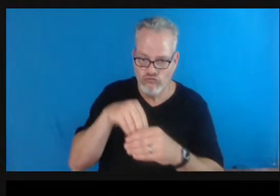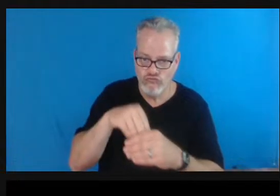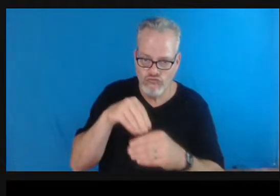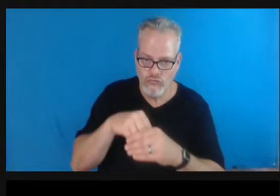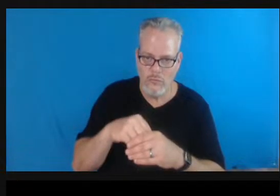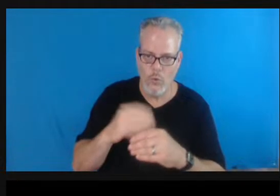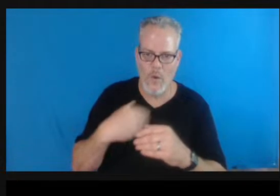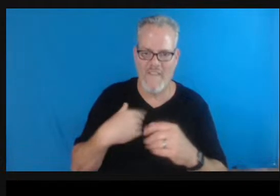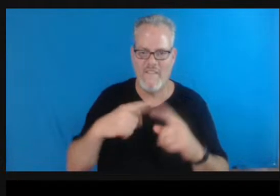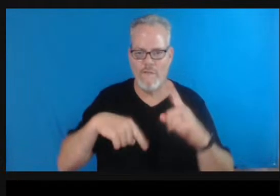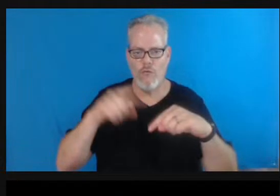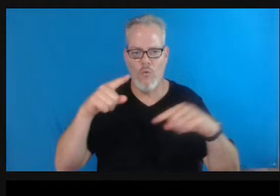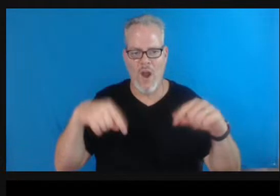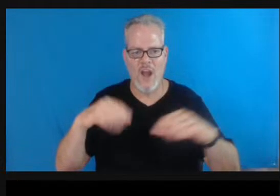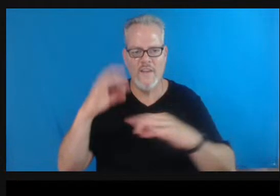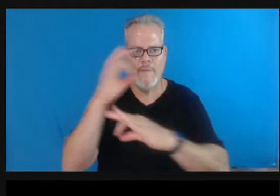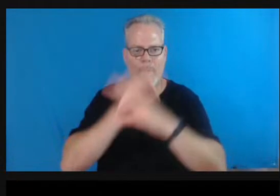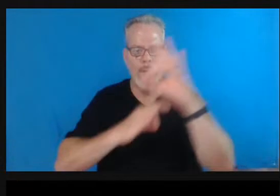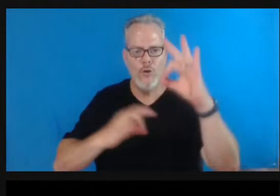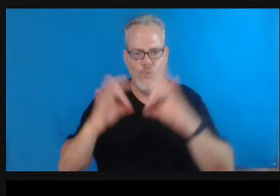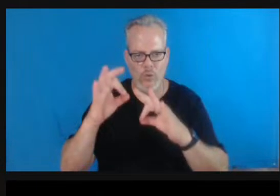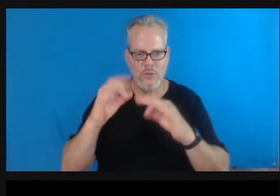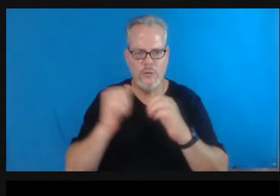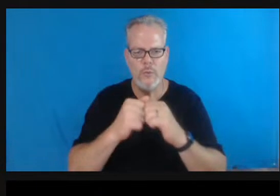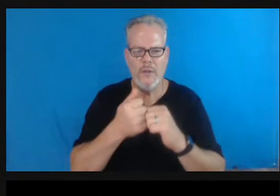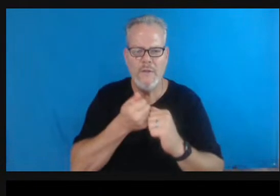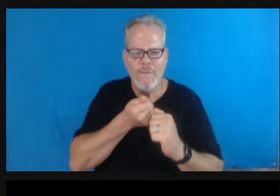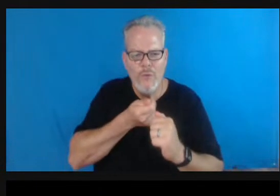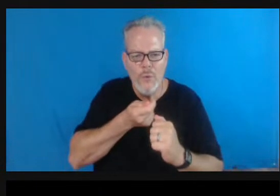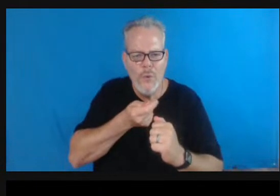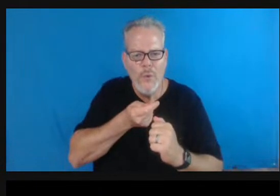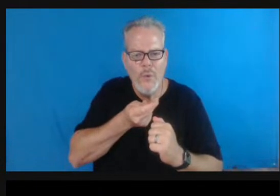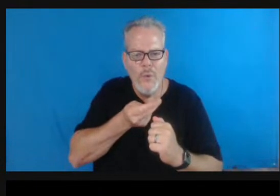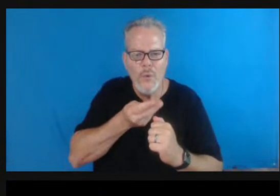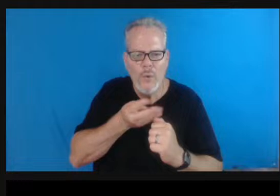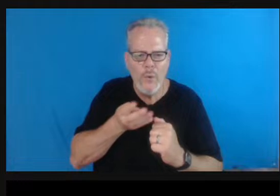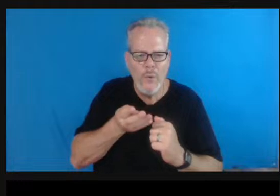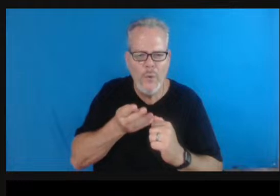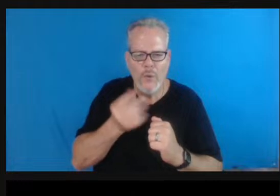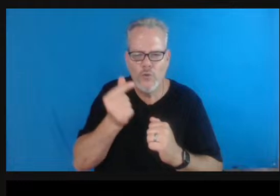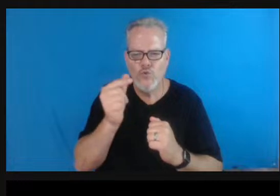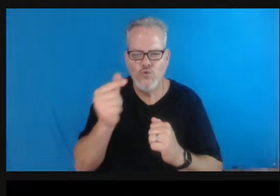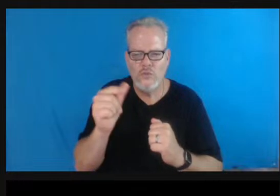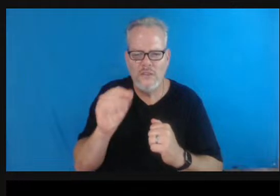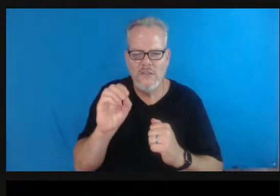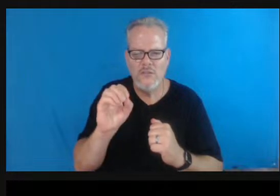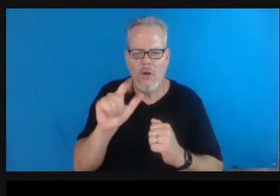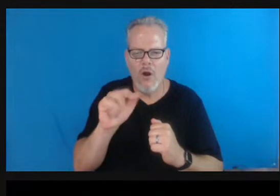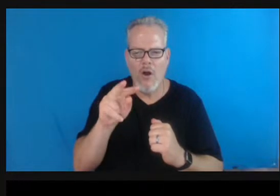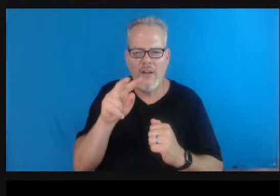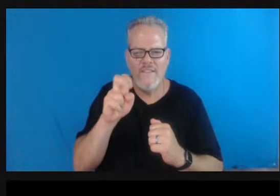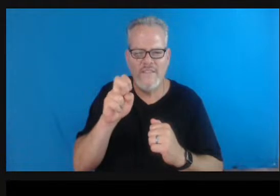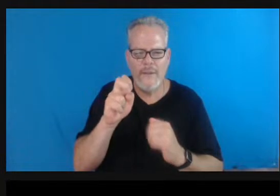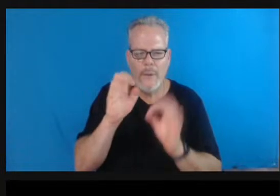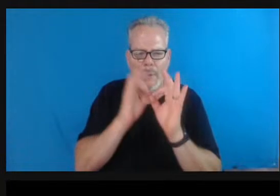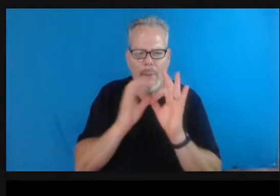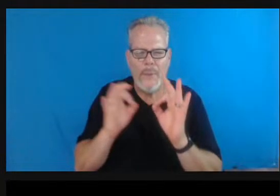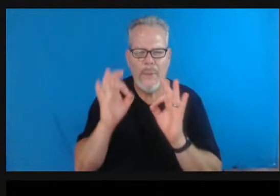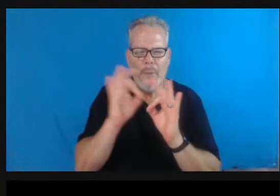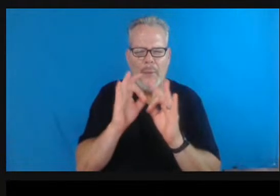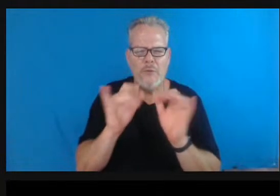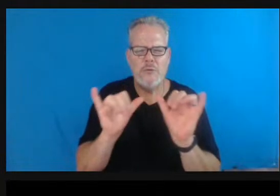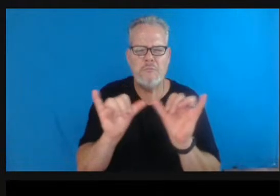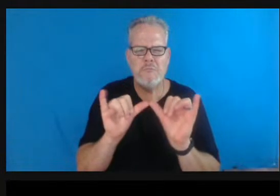and pyroxene with minor amounts of small olivine crystals. Right? And by small, they're saying here less than